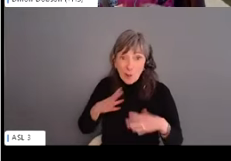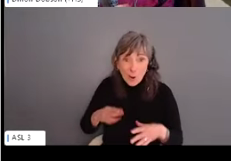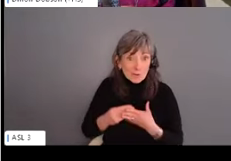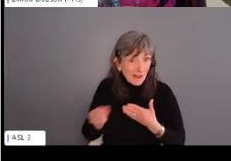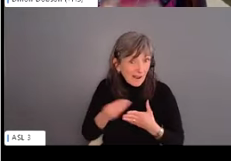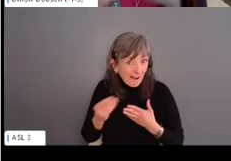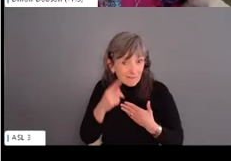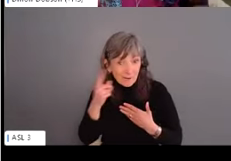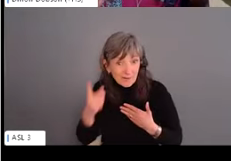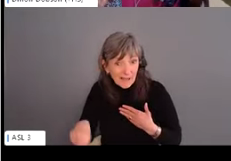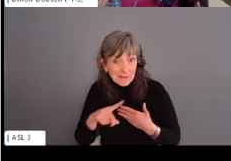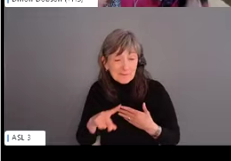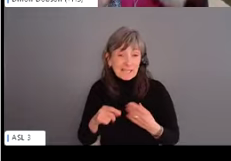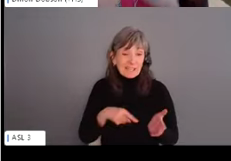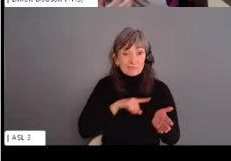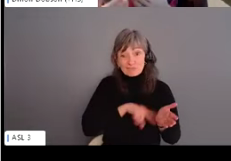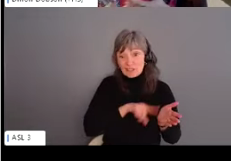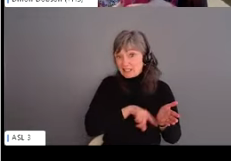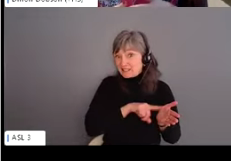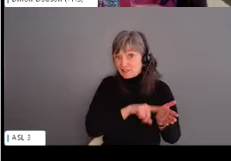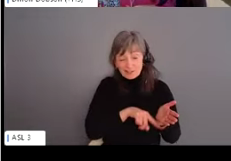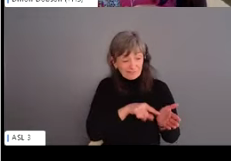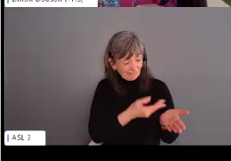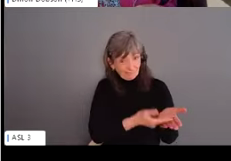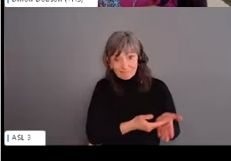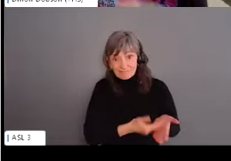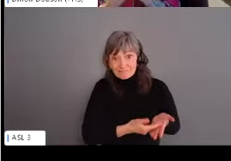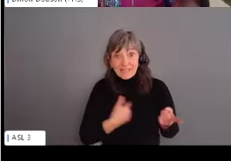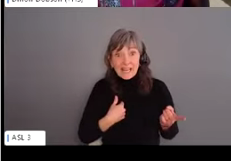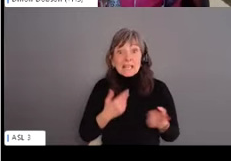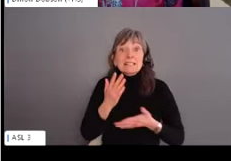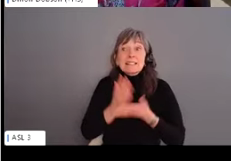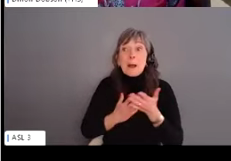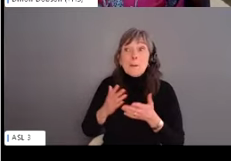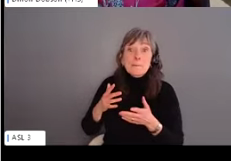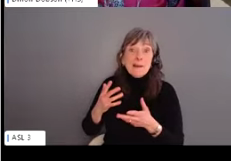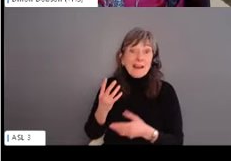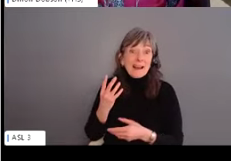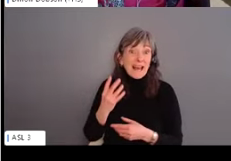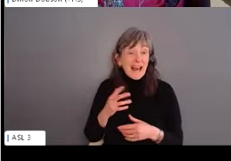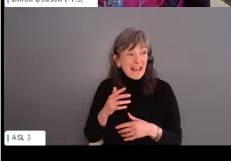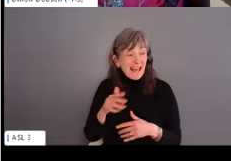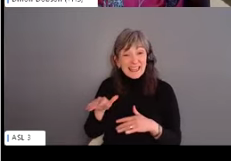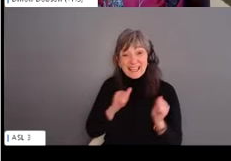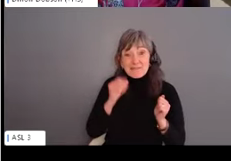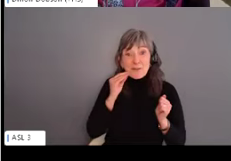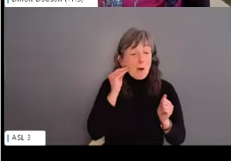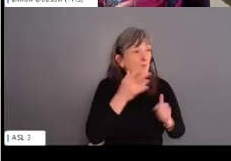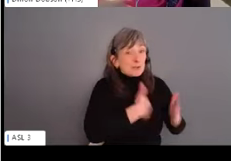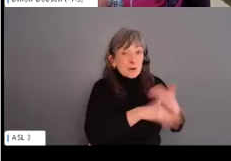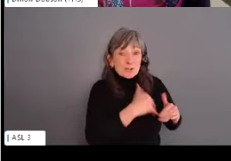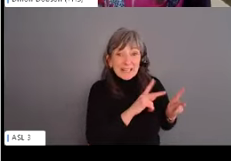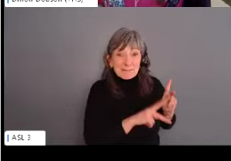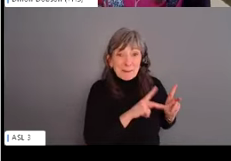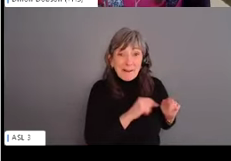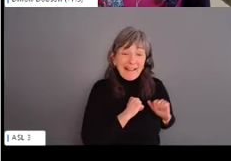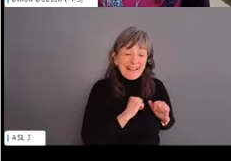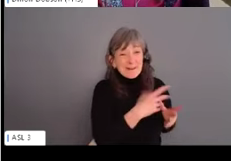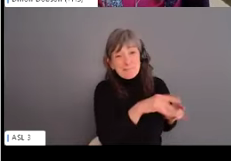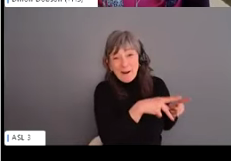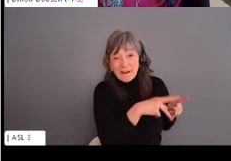will decline. Research tells us this. People will actually decline social events because they don't want to leave their pet at home alone. And so as our bond grows